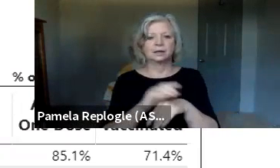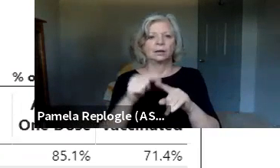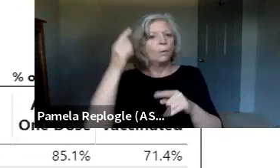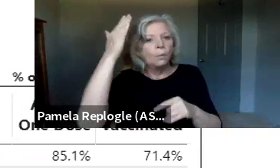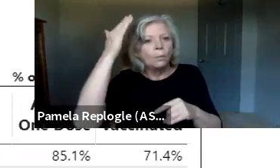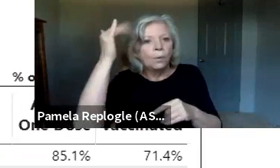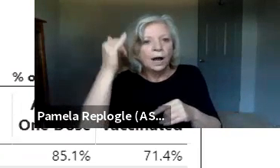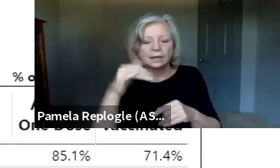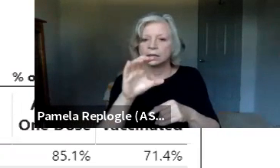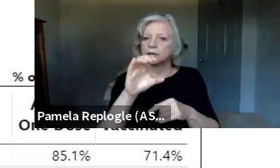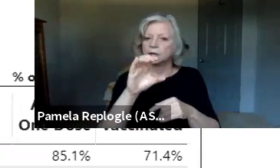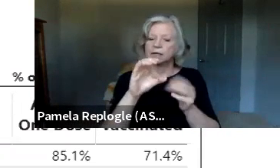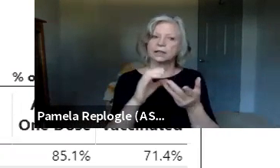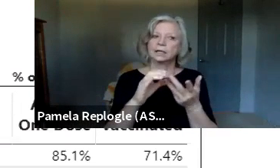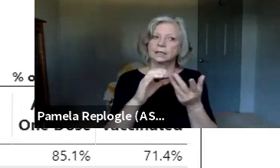to embrace